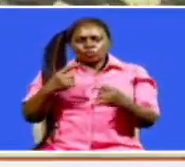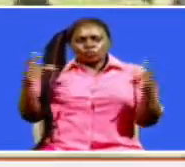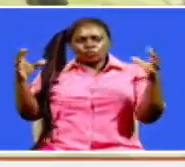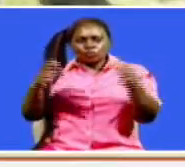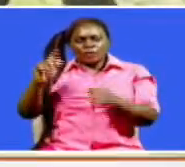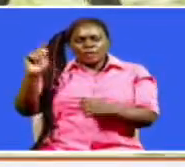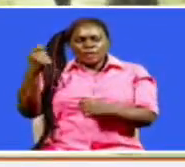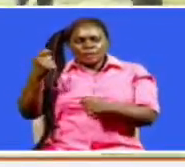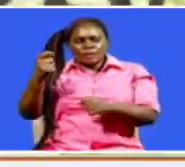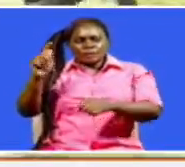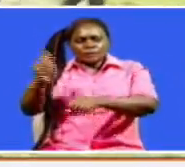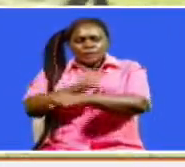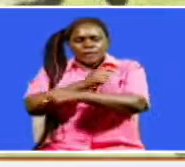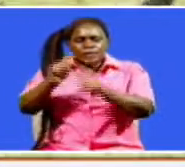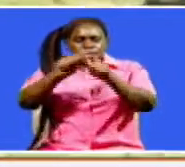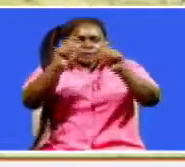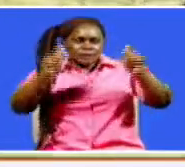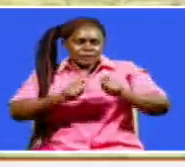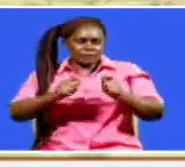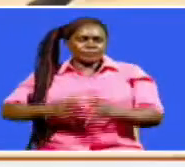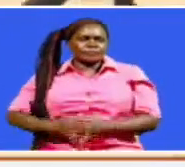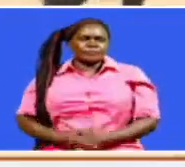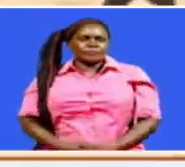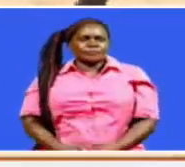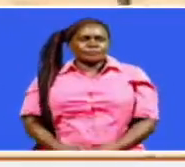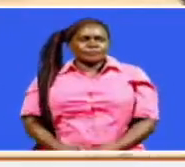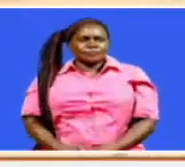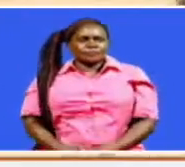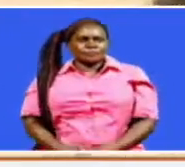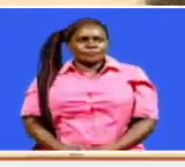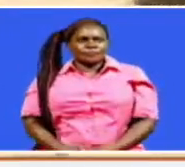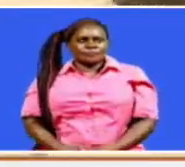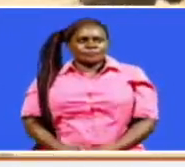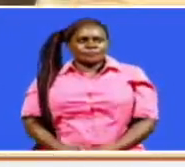and Kenya Marines training teams.